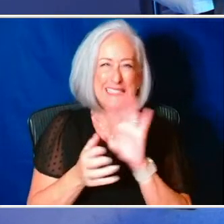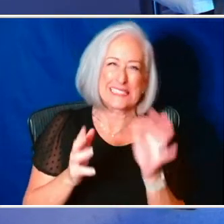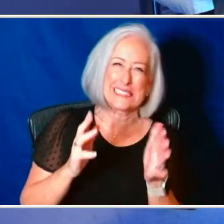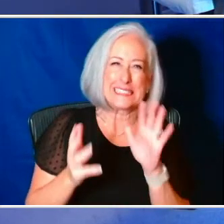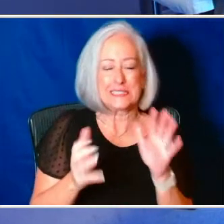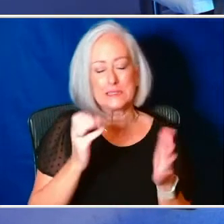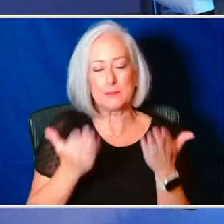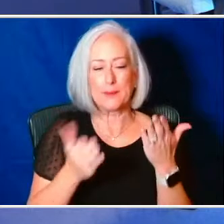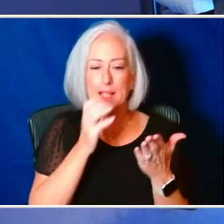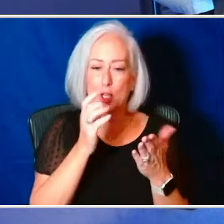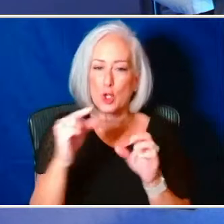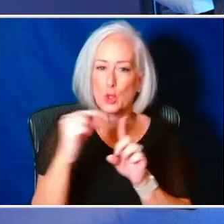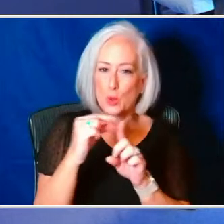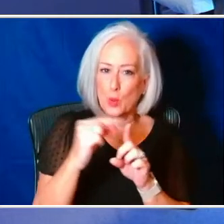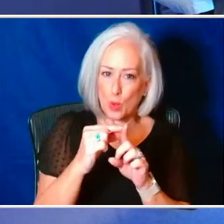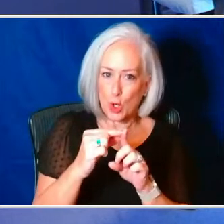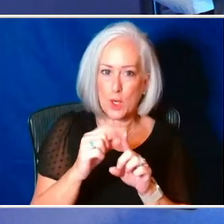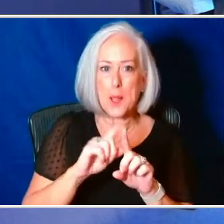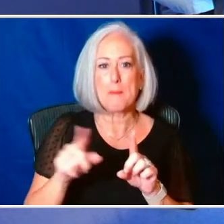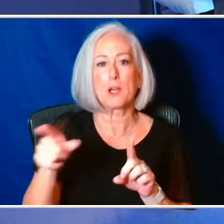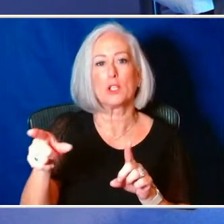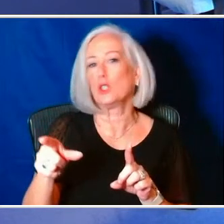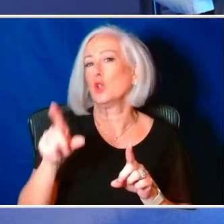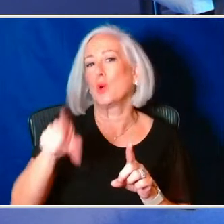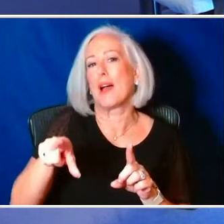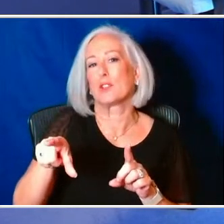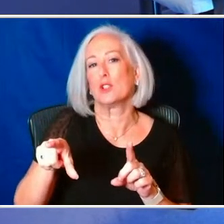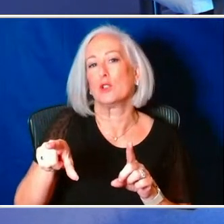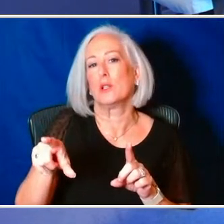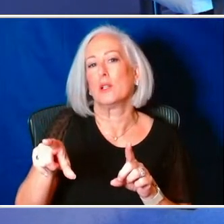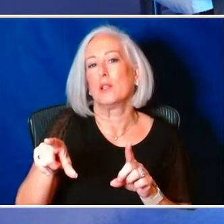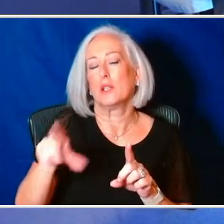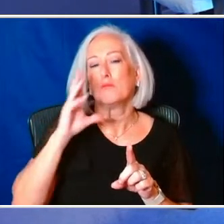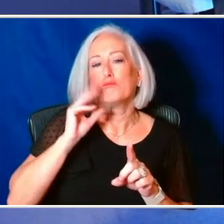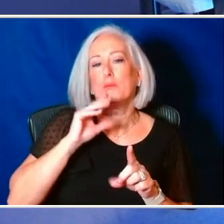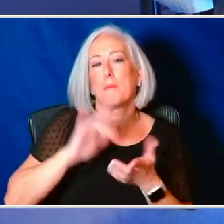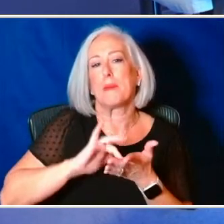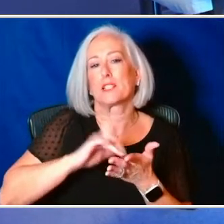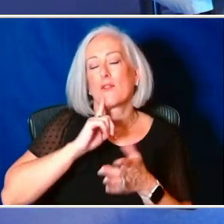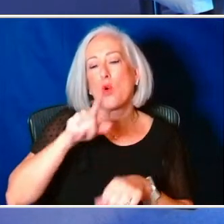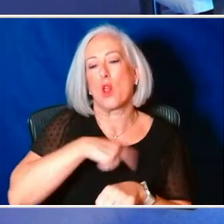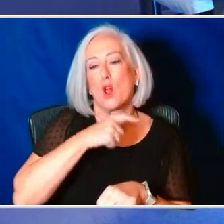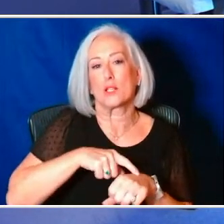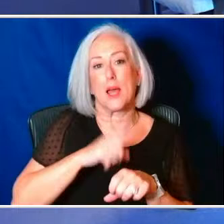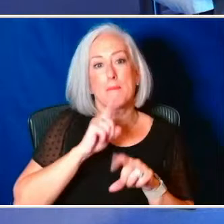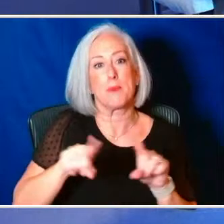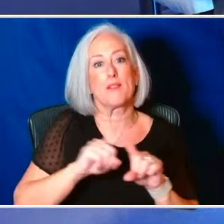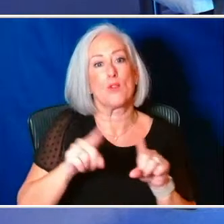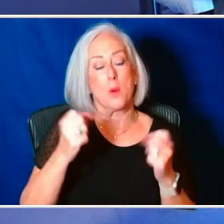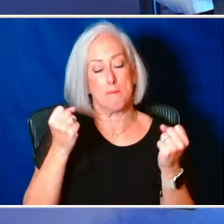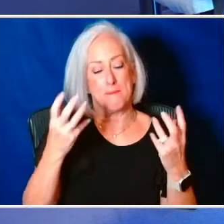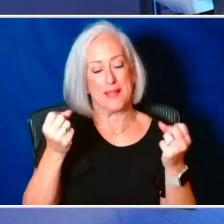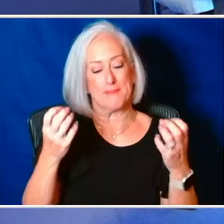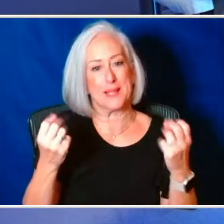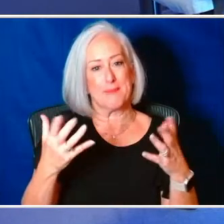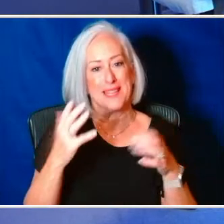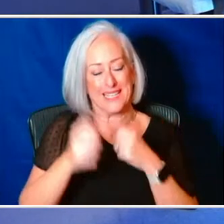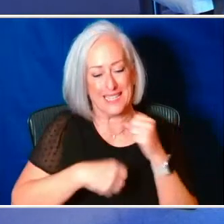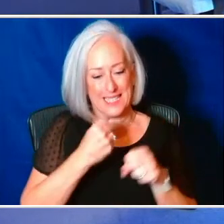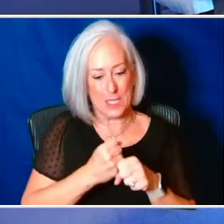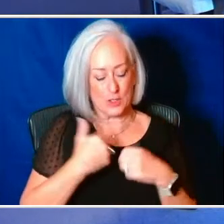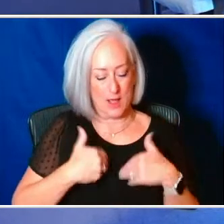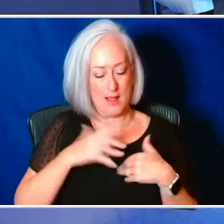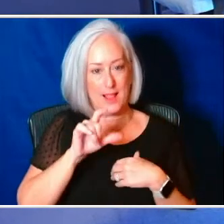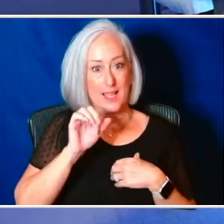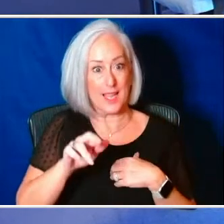medicine for approximately a very long time, and for many years, lung cancer, we're talking about, well, you lived 2 weeks longer or